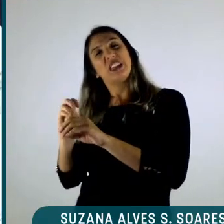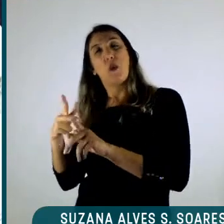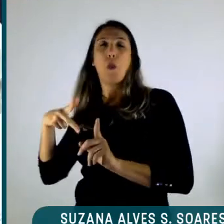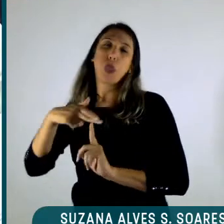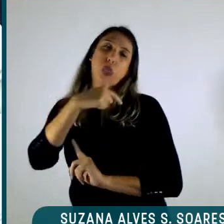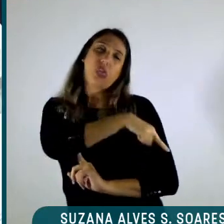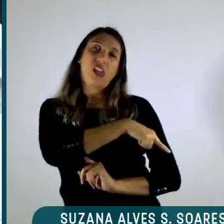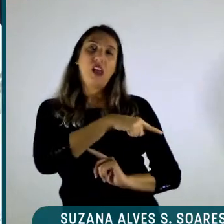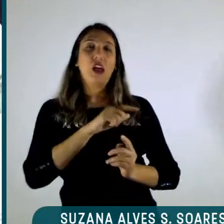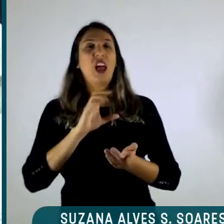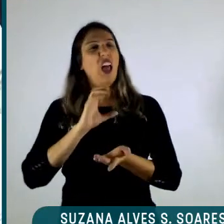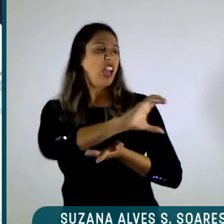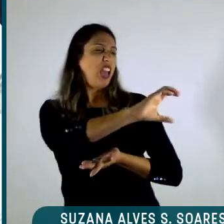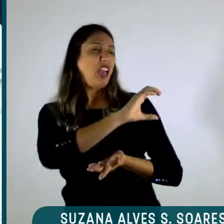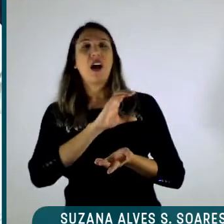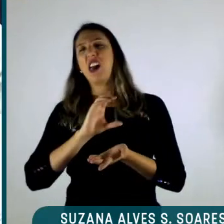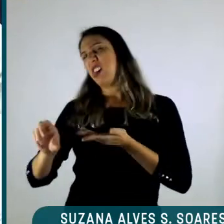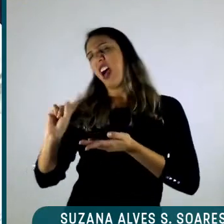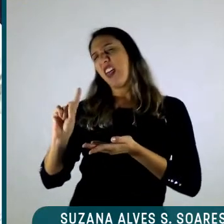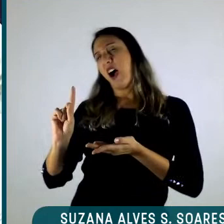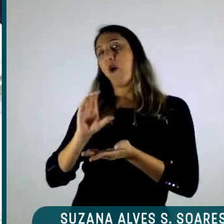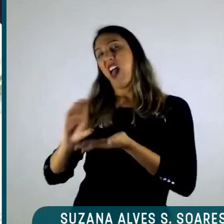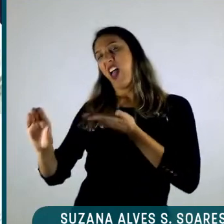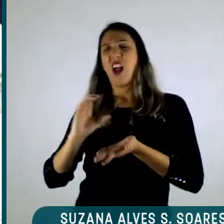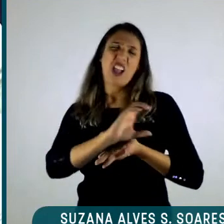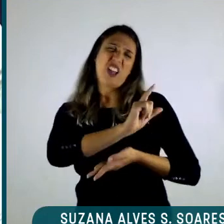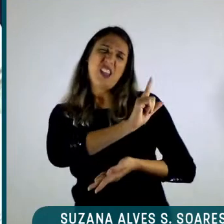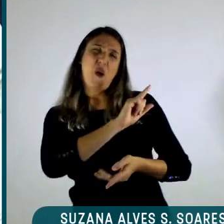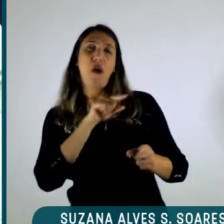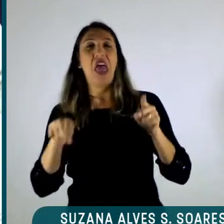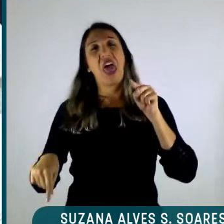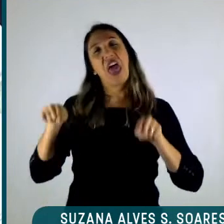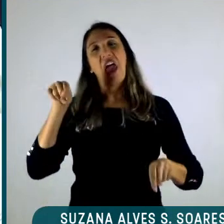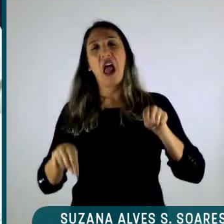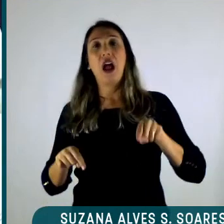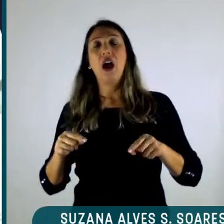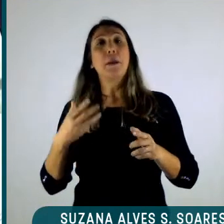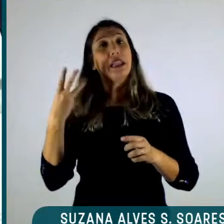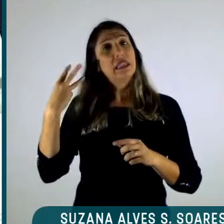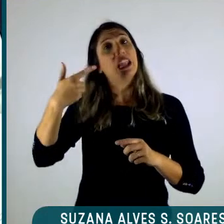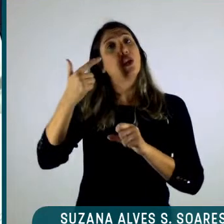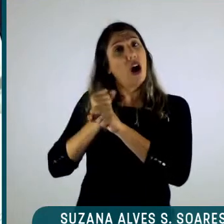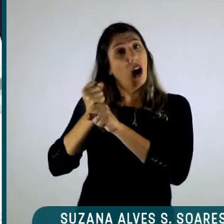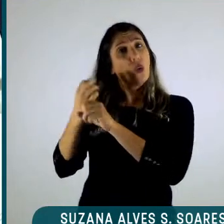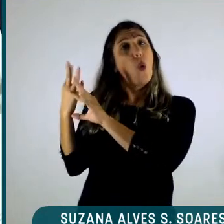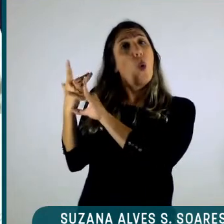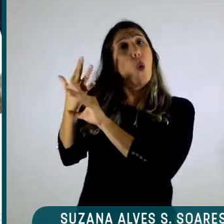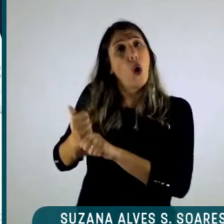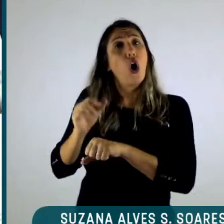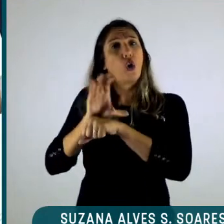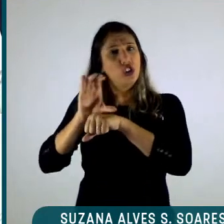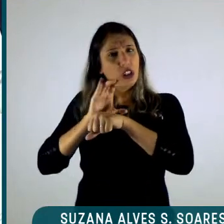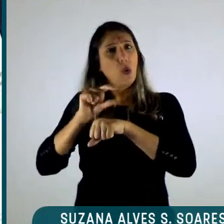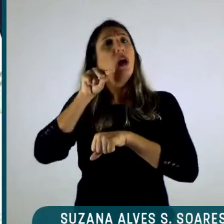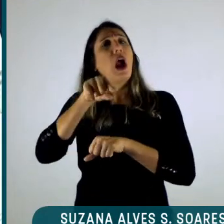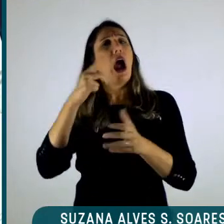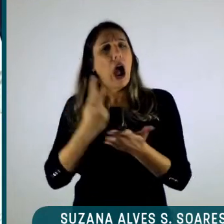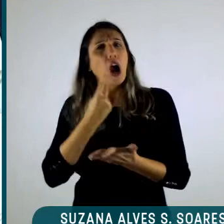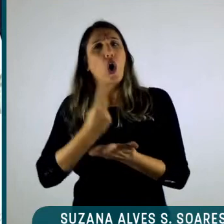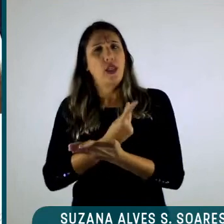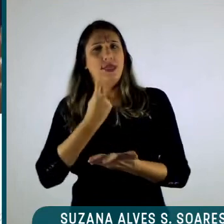education, but will not finance healthcare. That's what we have been doing over those 32 years after the constitution. That's been